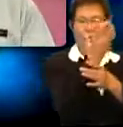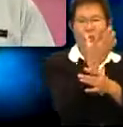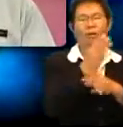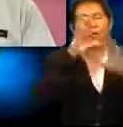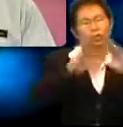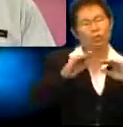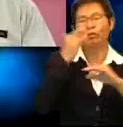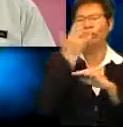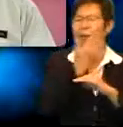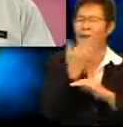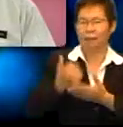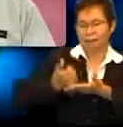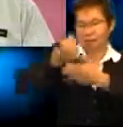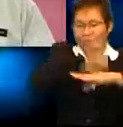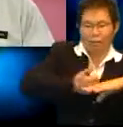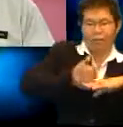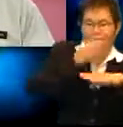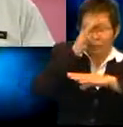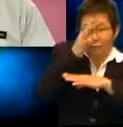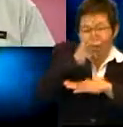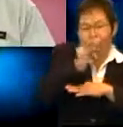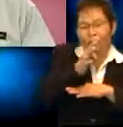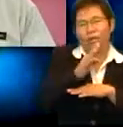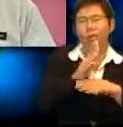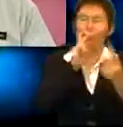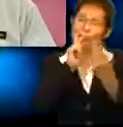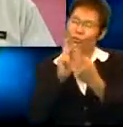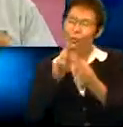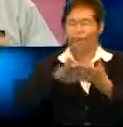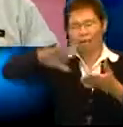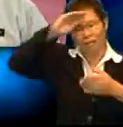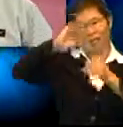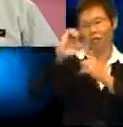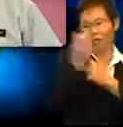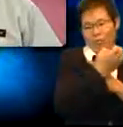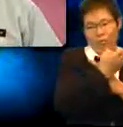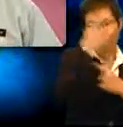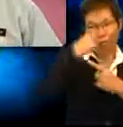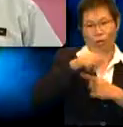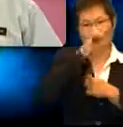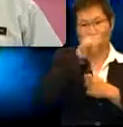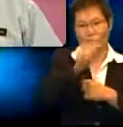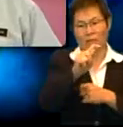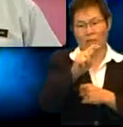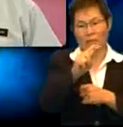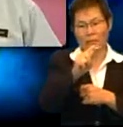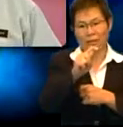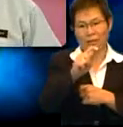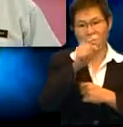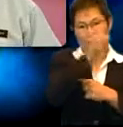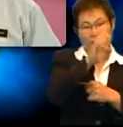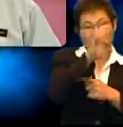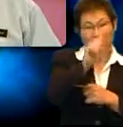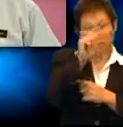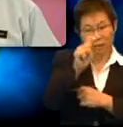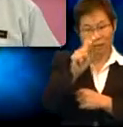as soft pastel color scheme helps create a conducive learning environment. For the set